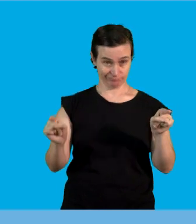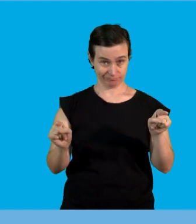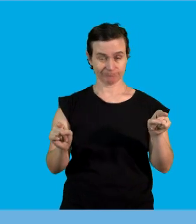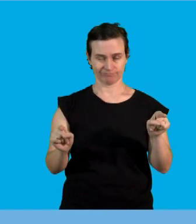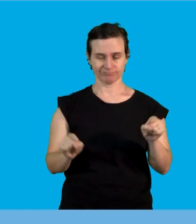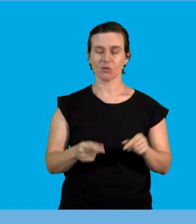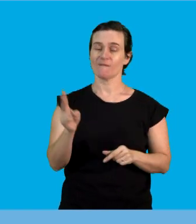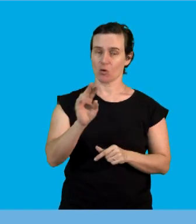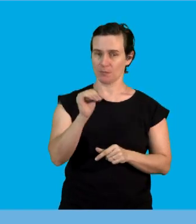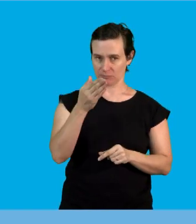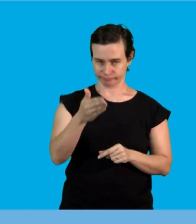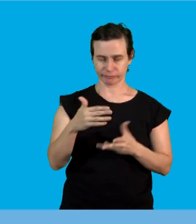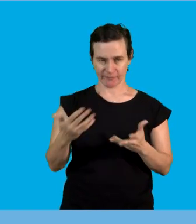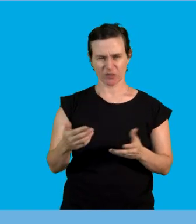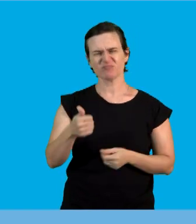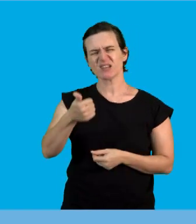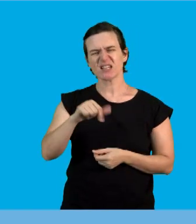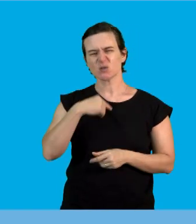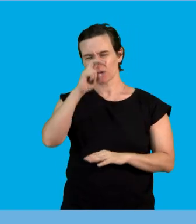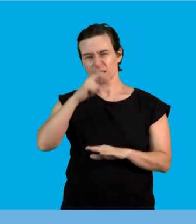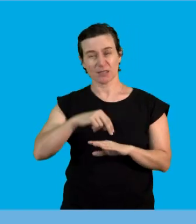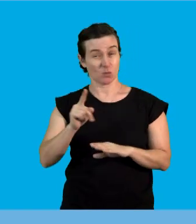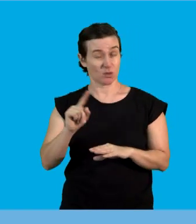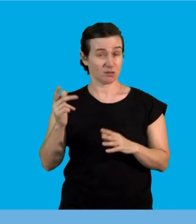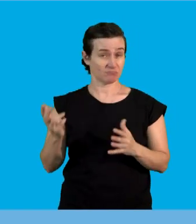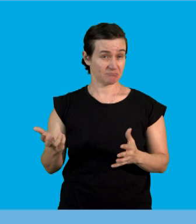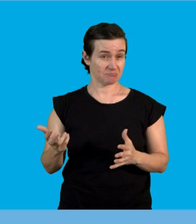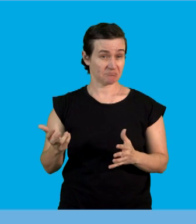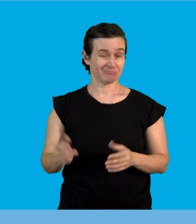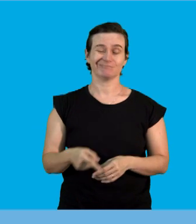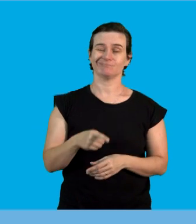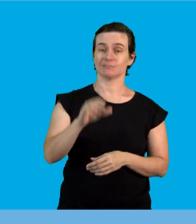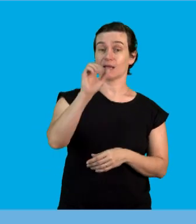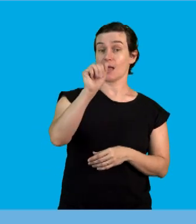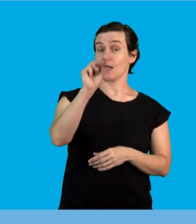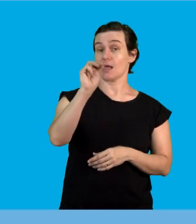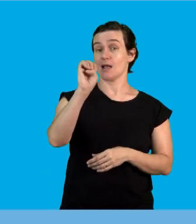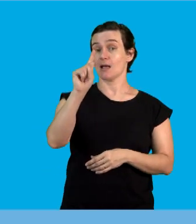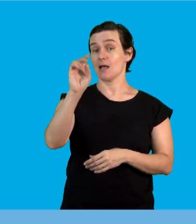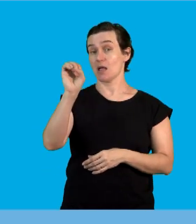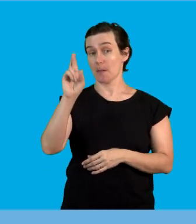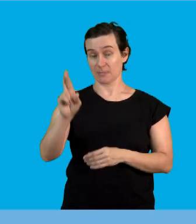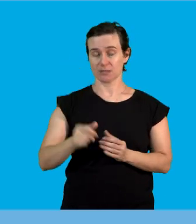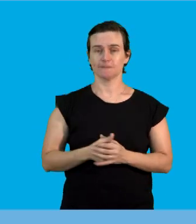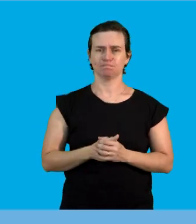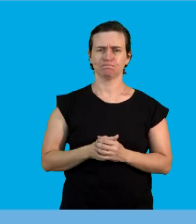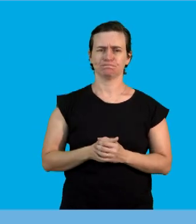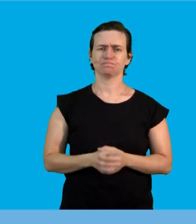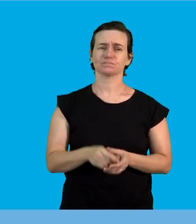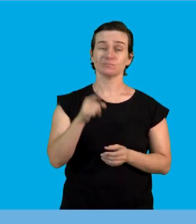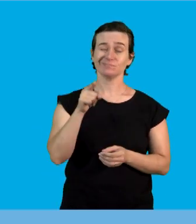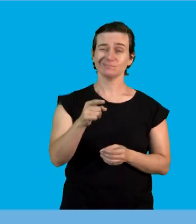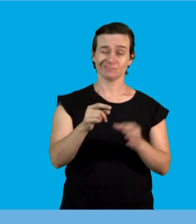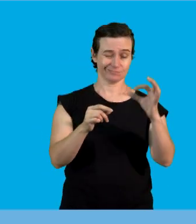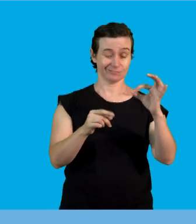is connected, it's accounted for. What else now do we need? We also need now an ammeter. So an